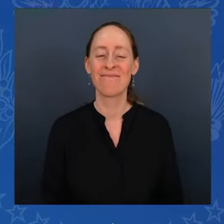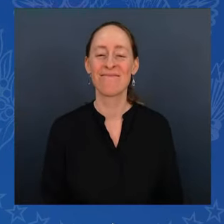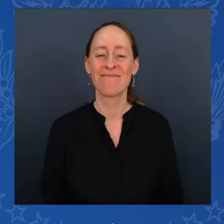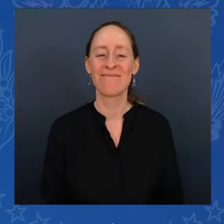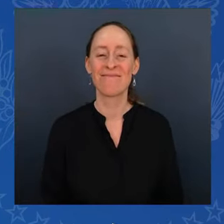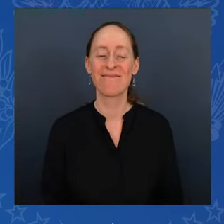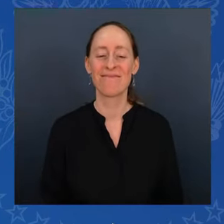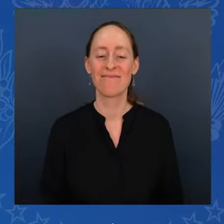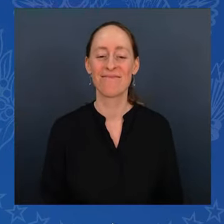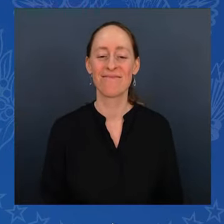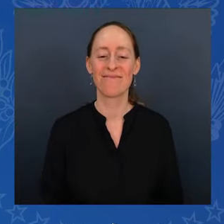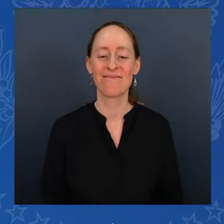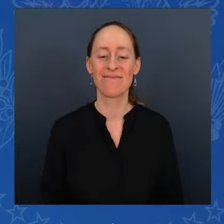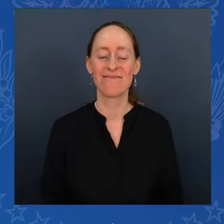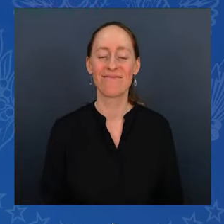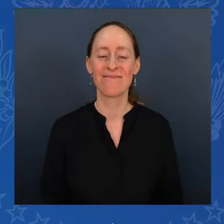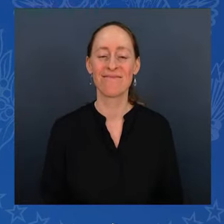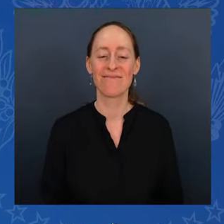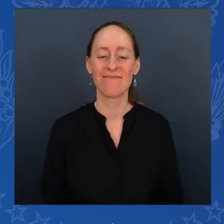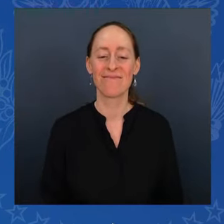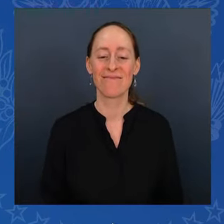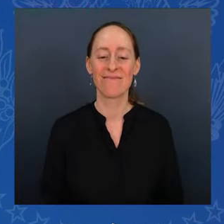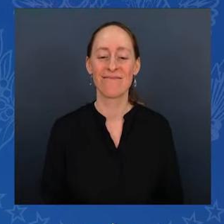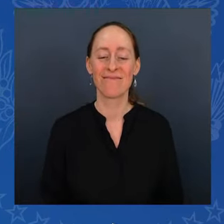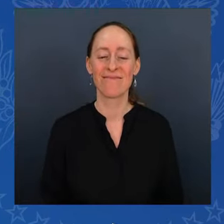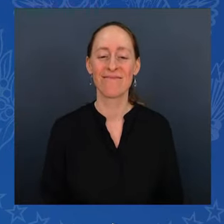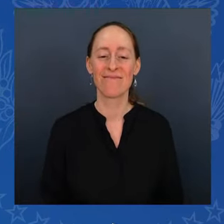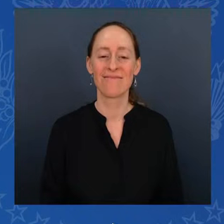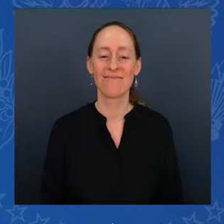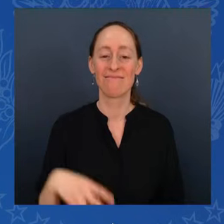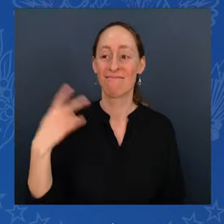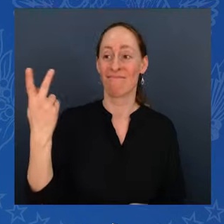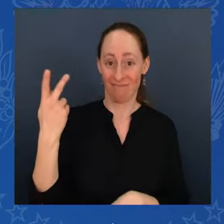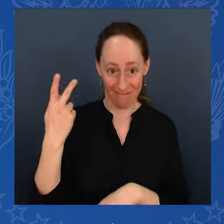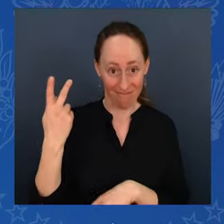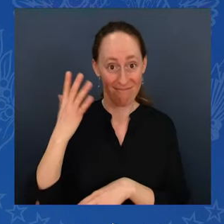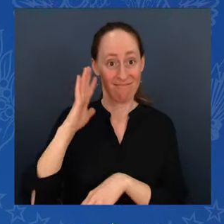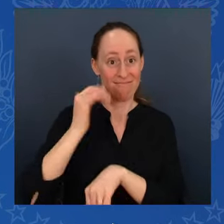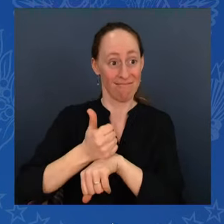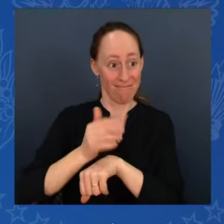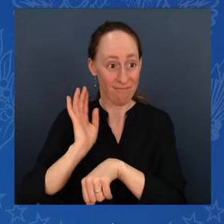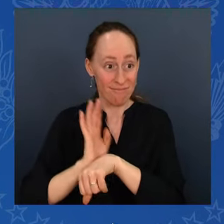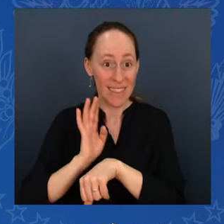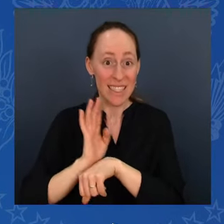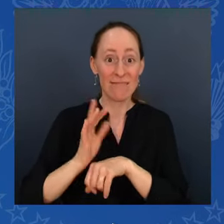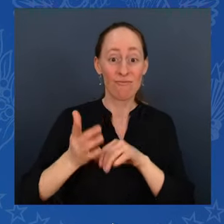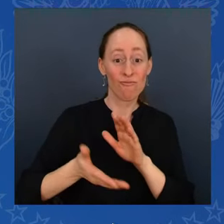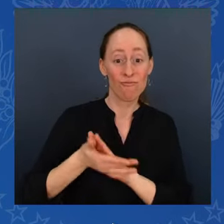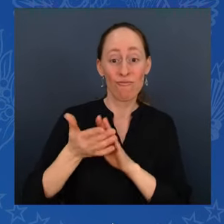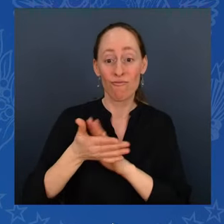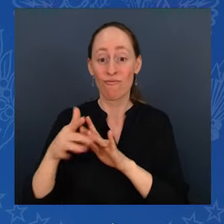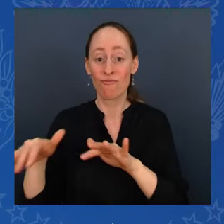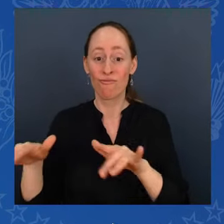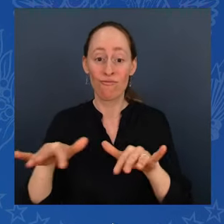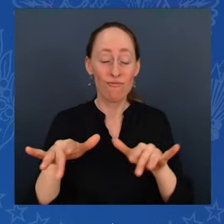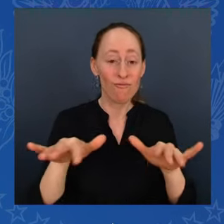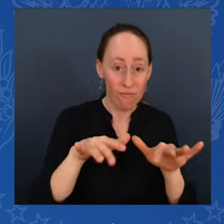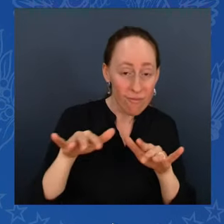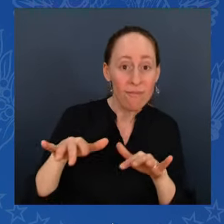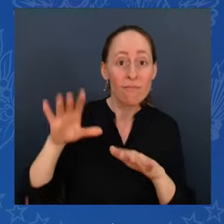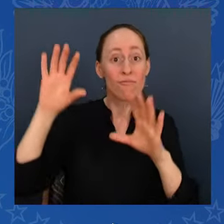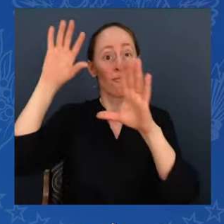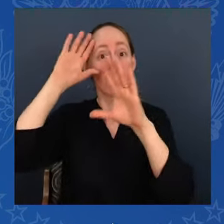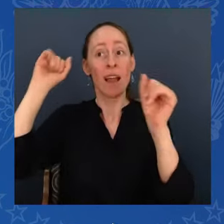Shortly after becoming business owners, the President's Forgiveness Program was struck down, devastating us along with millions